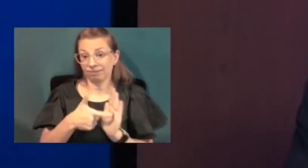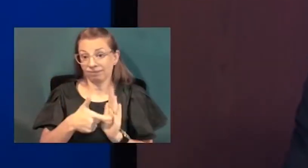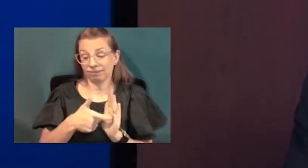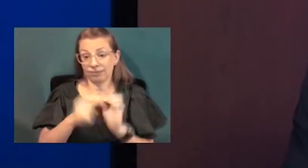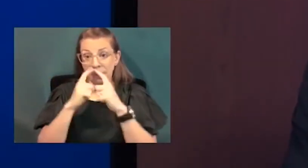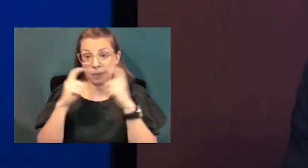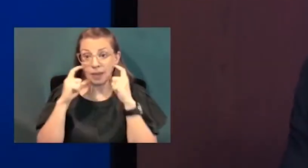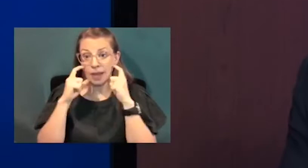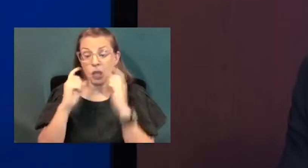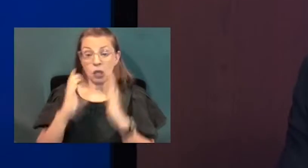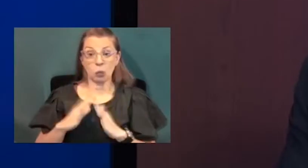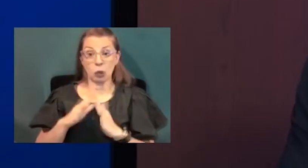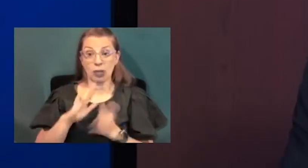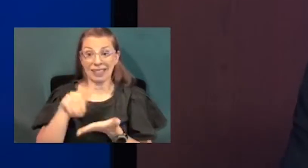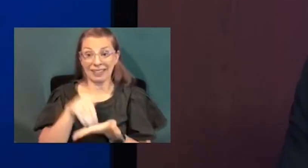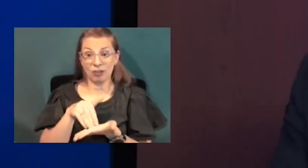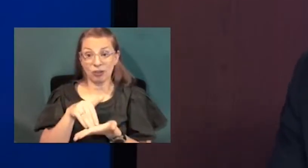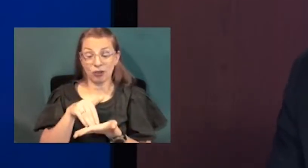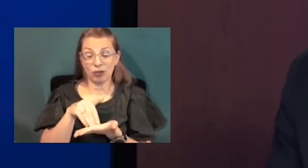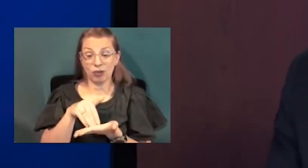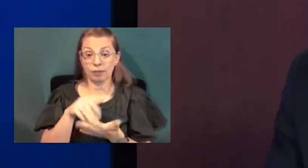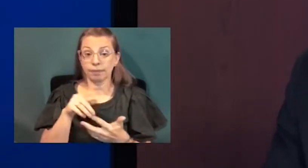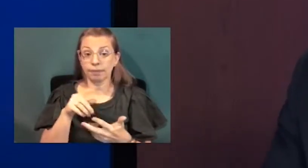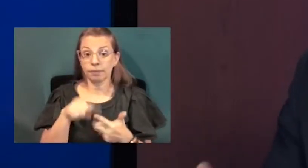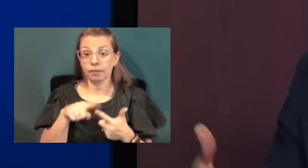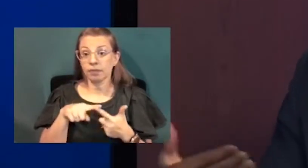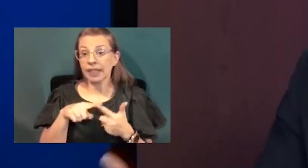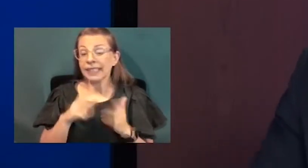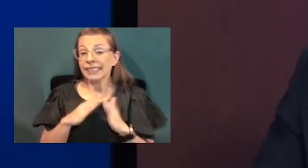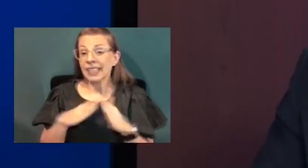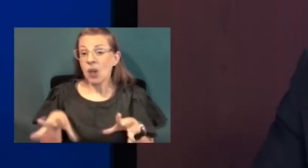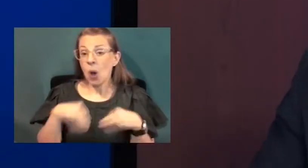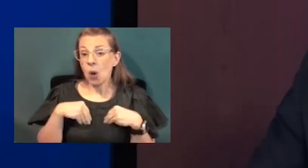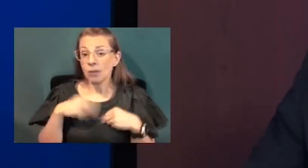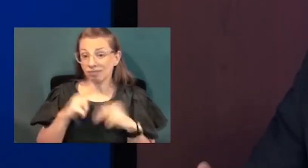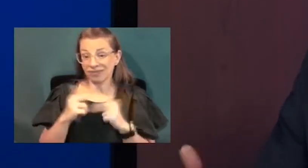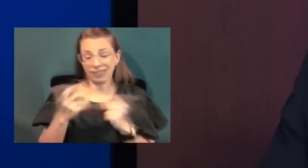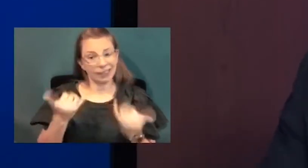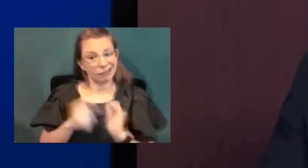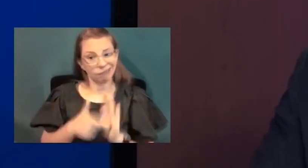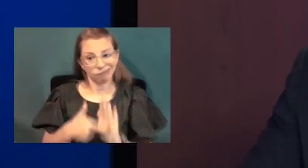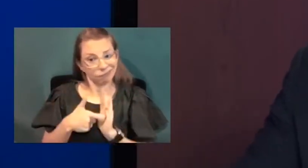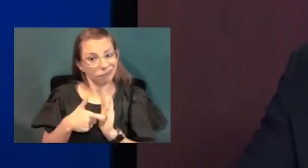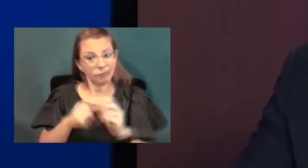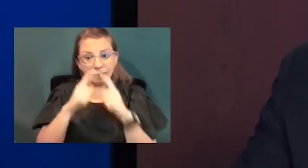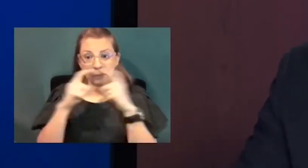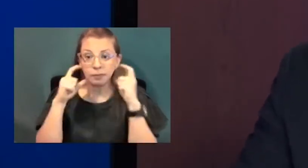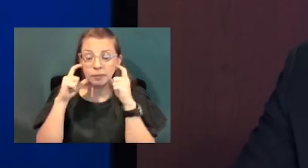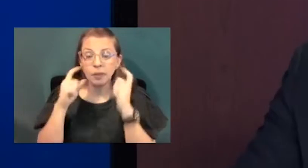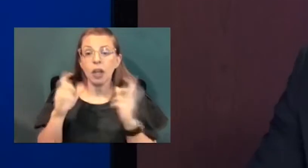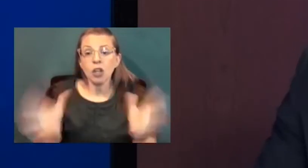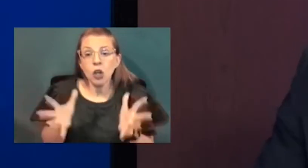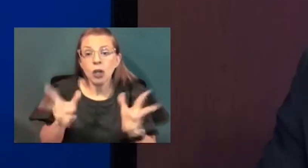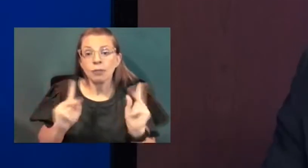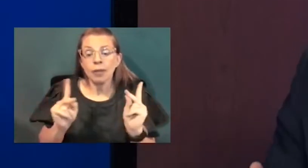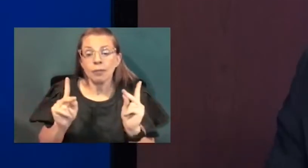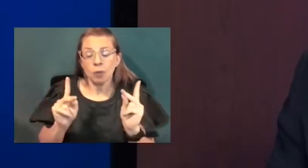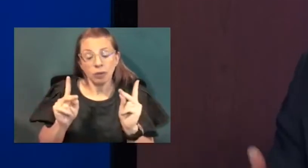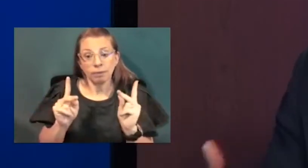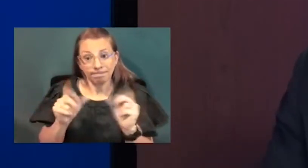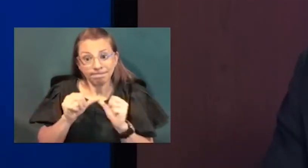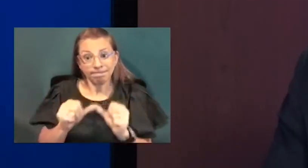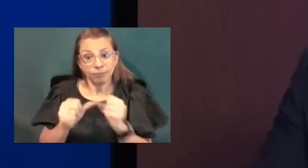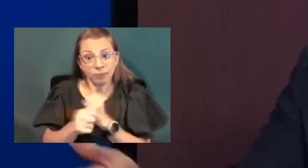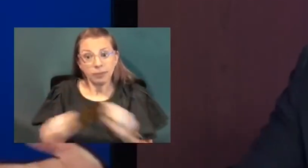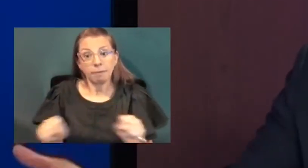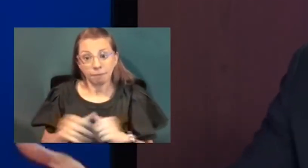centers, a number of our city-owned facilities, trying to encourage folks to continue to be that level of safe. If you're going to